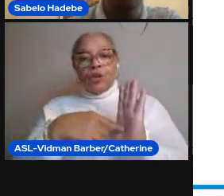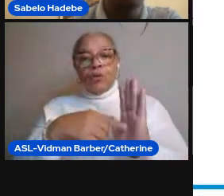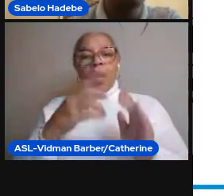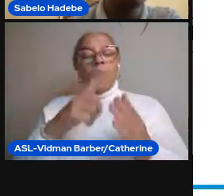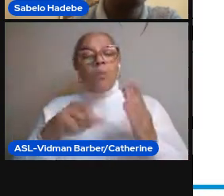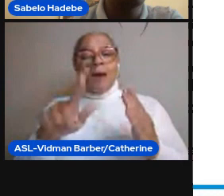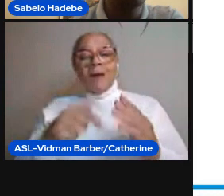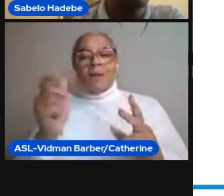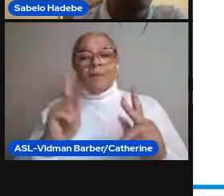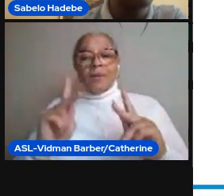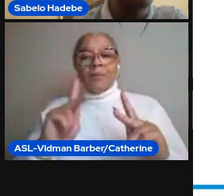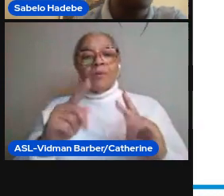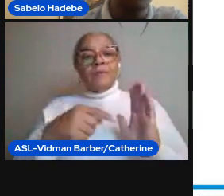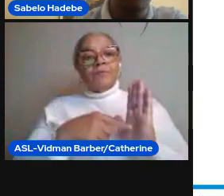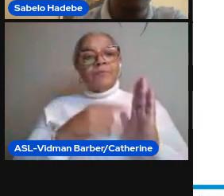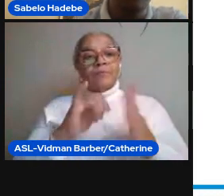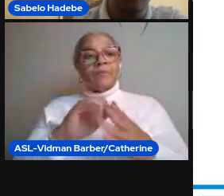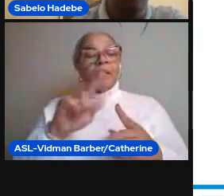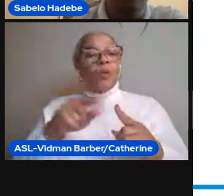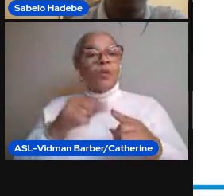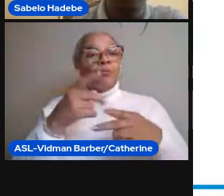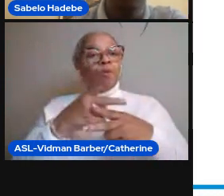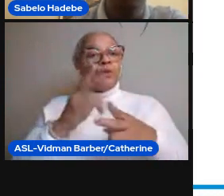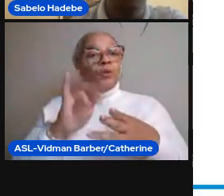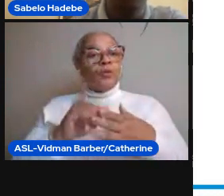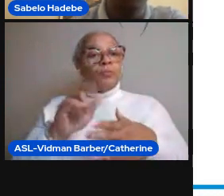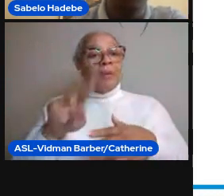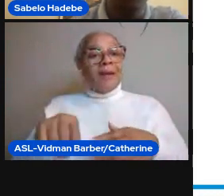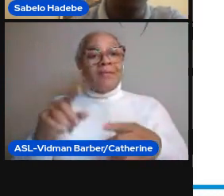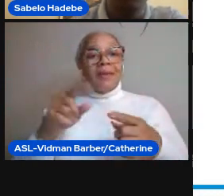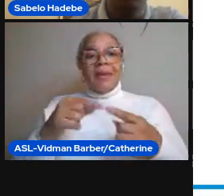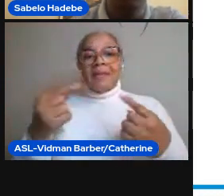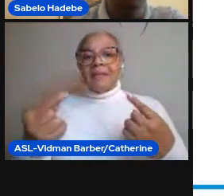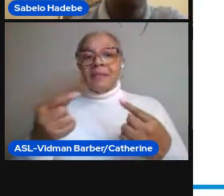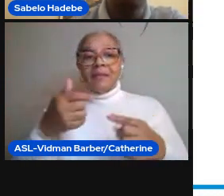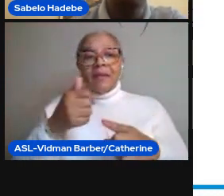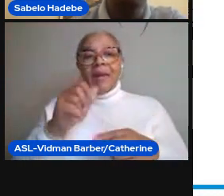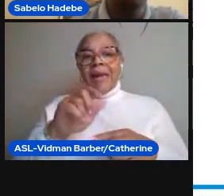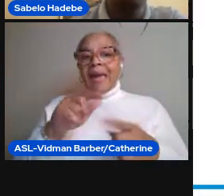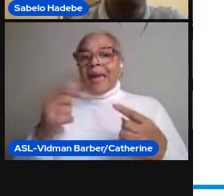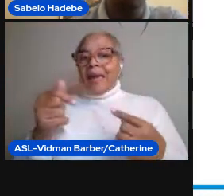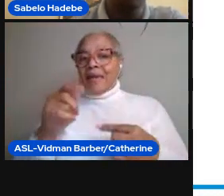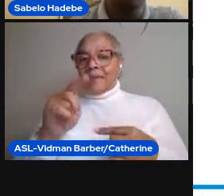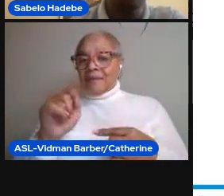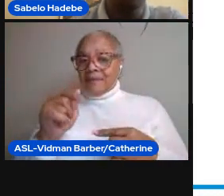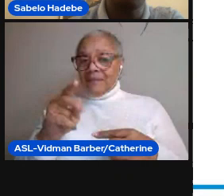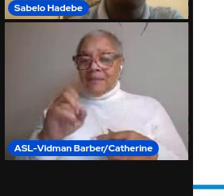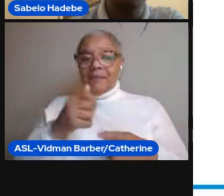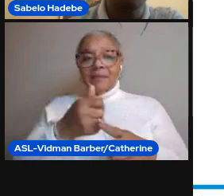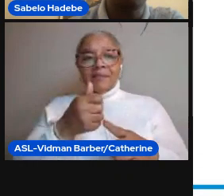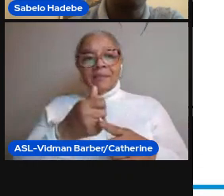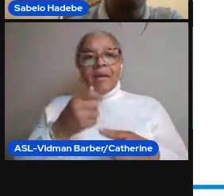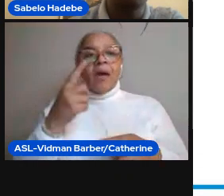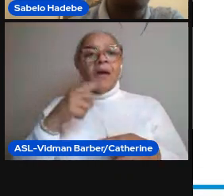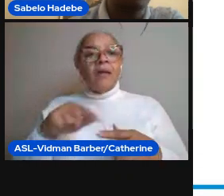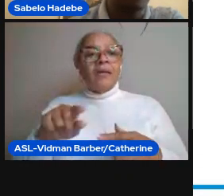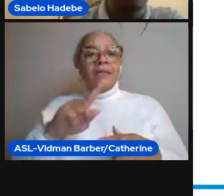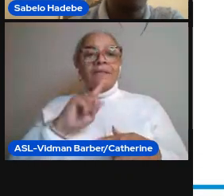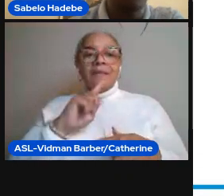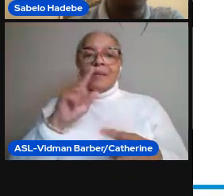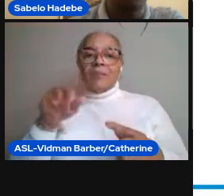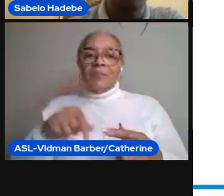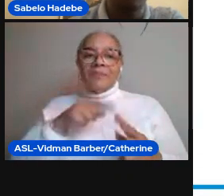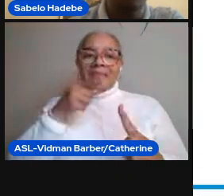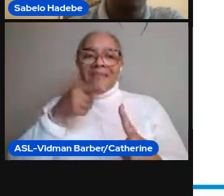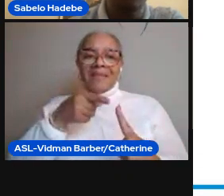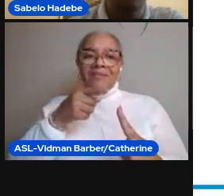that when it's produced by antigen-presenting cells, like macrophages, for example, its effect, particularly on the T cell